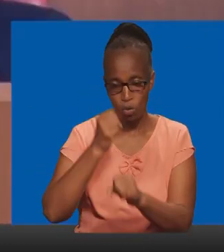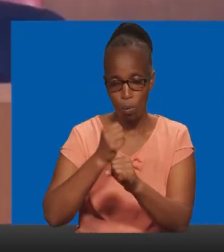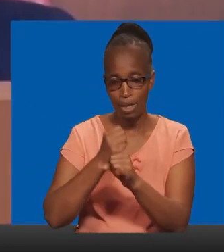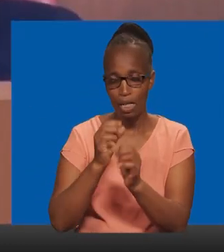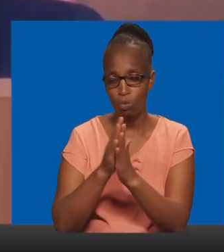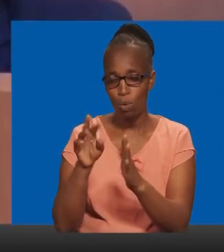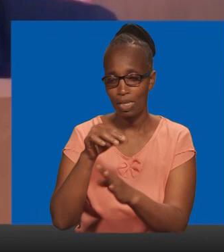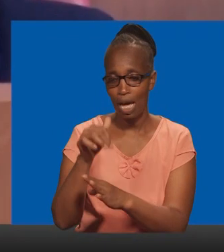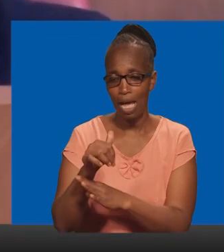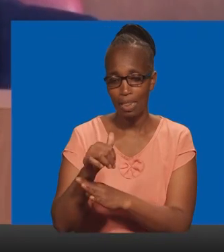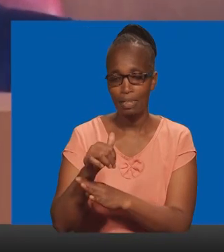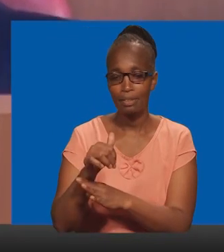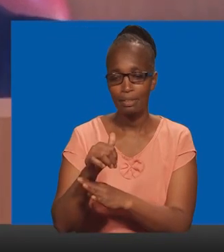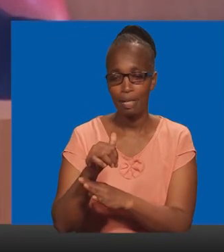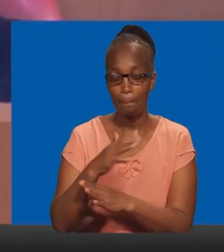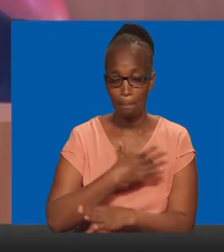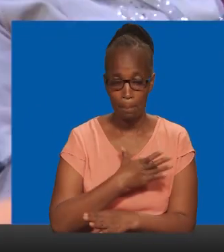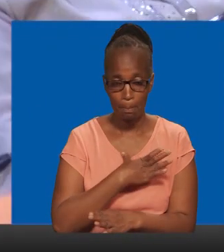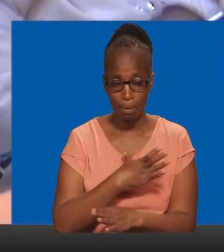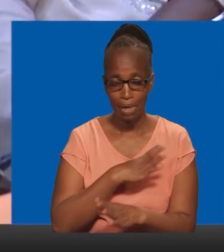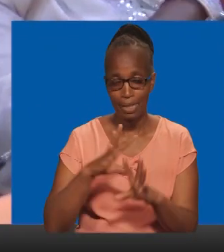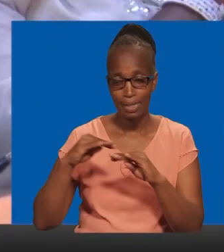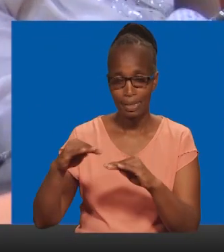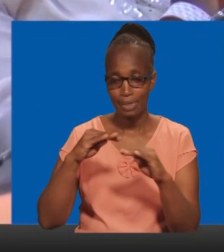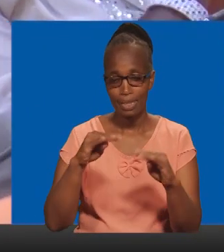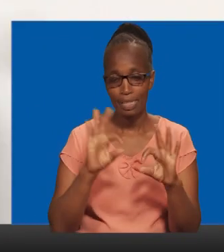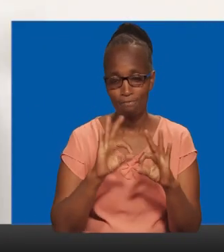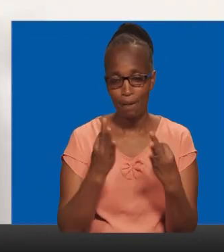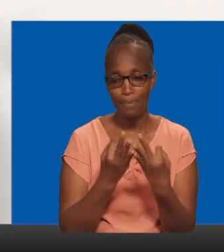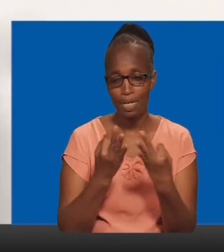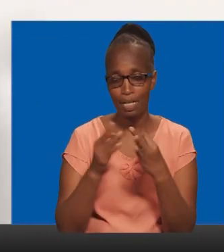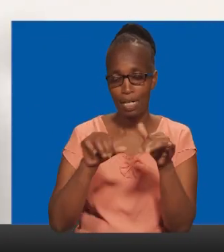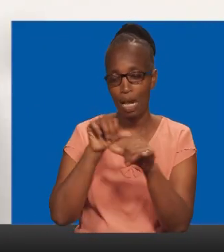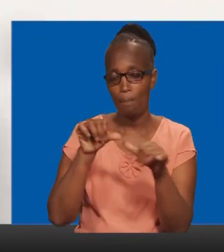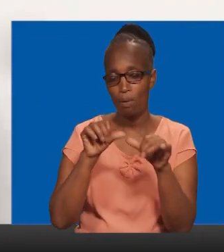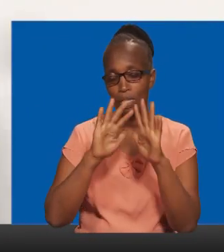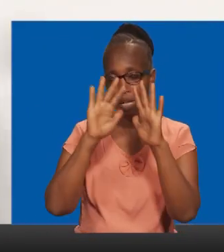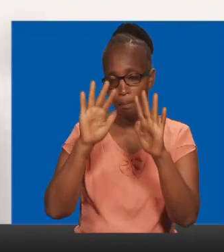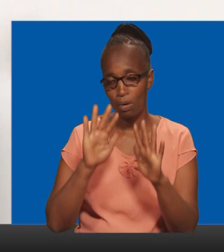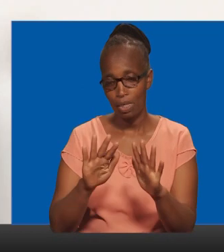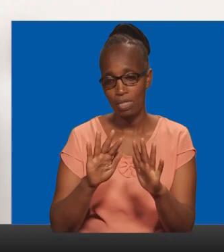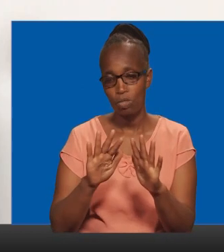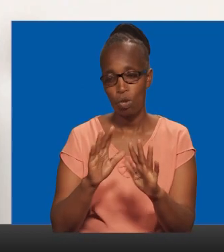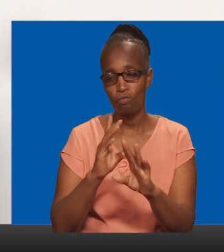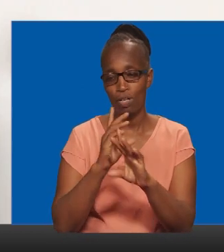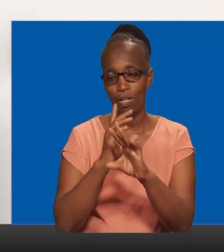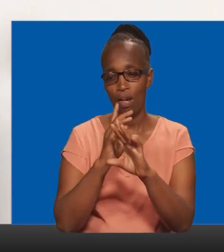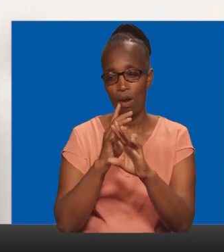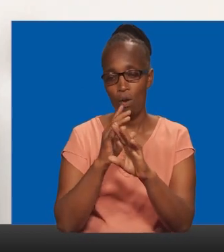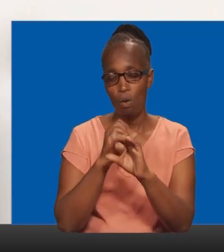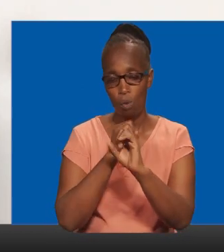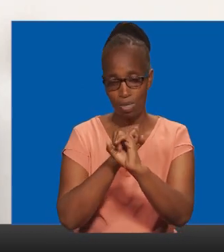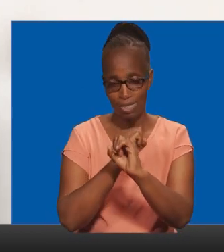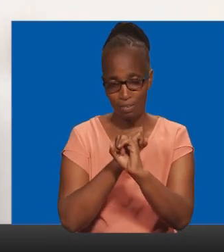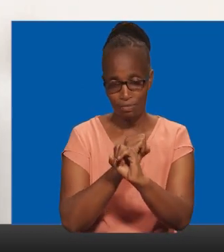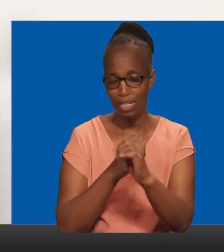na kuhamasisha jamii kuhusu umuhimu wa kulinda misitu hiyo. In the past year, collaboration tirelessly